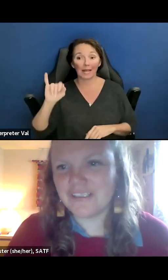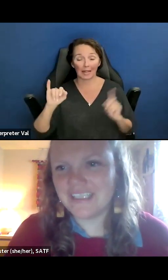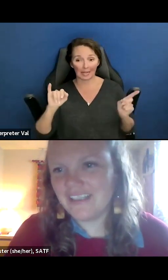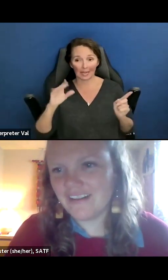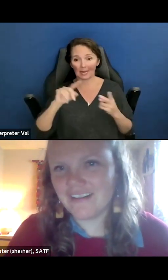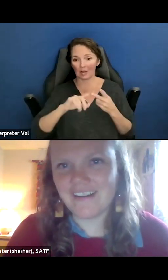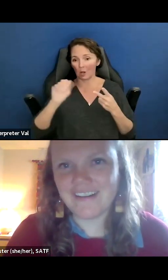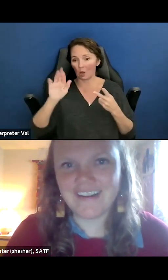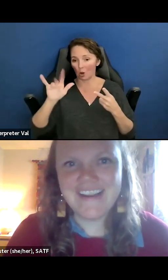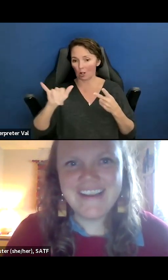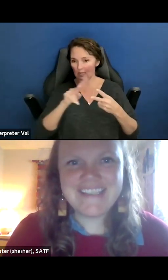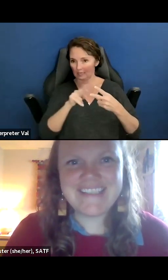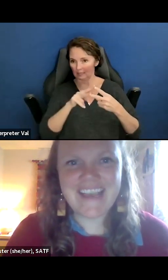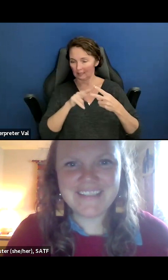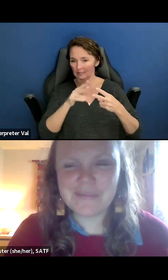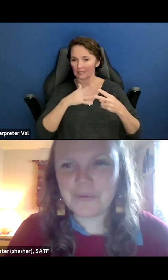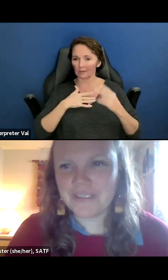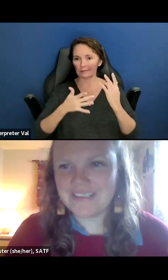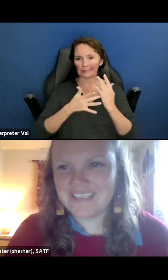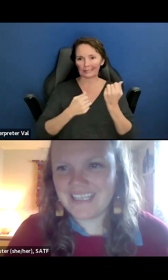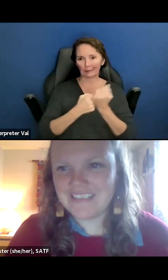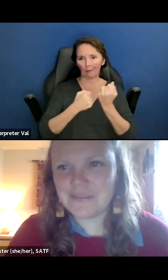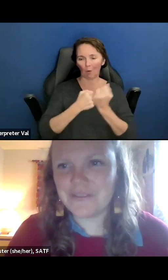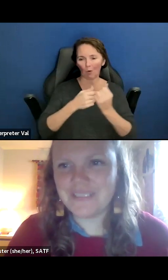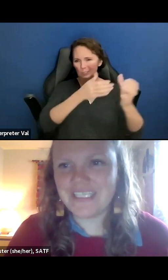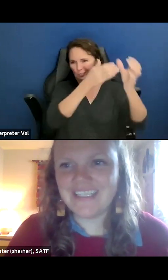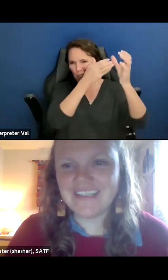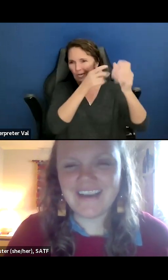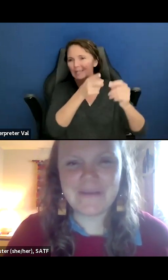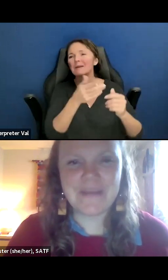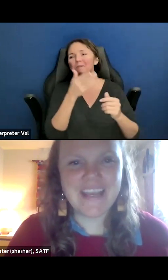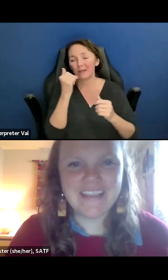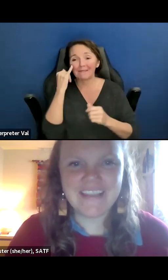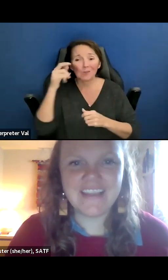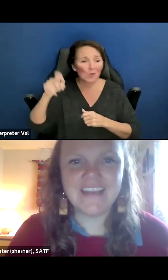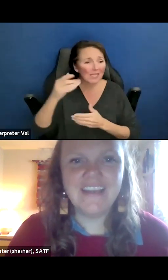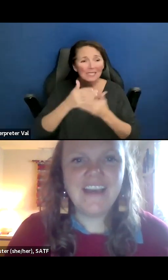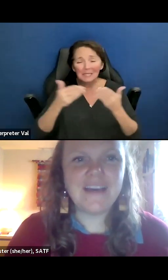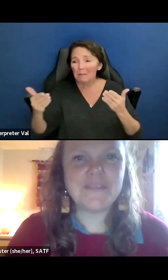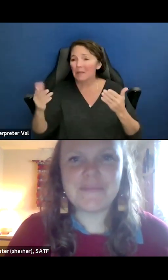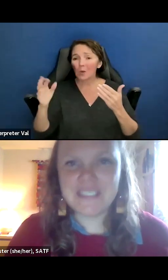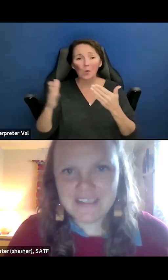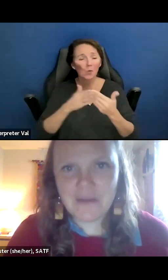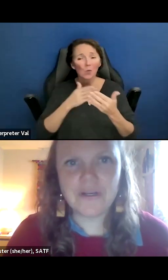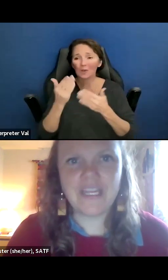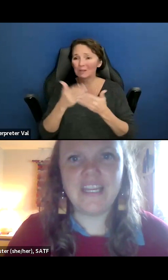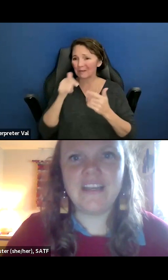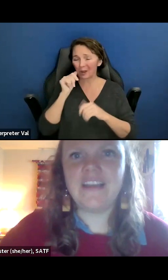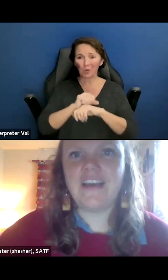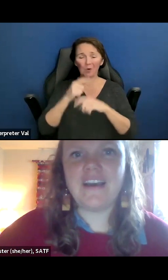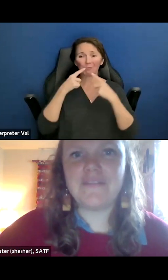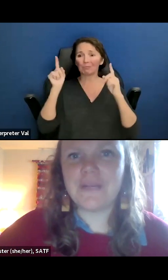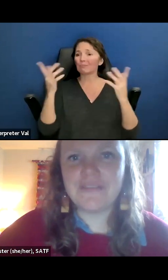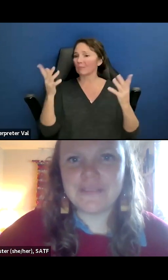and Carly are our tech support today. So if you need anything, if something's not